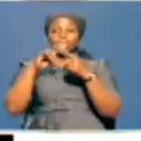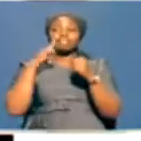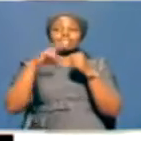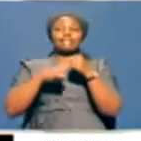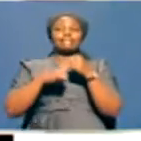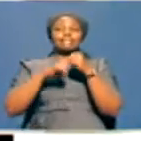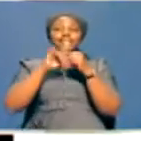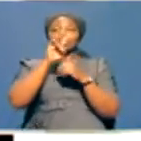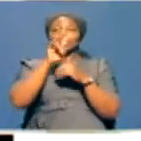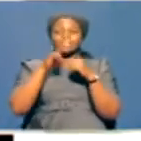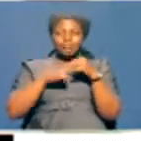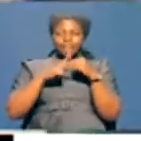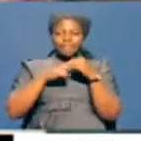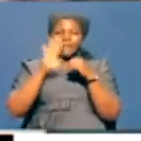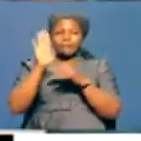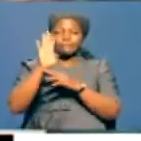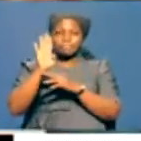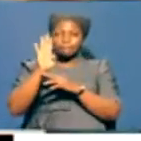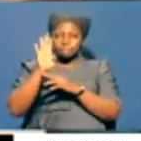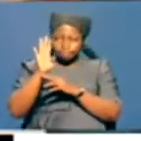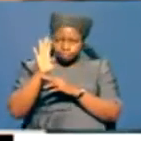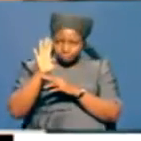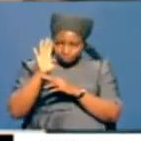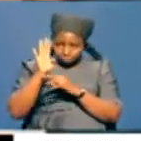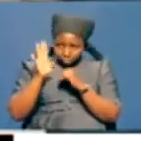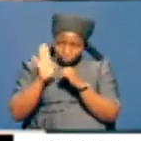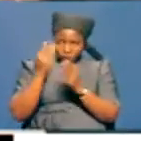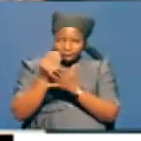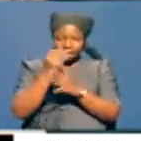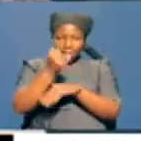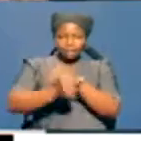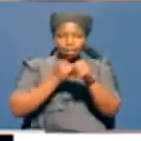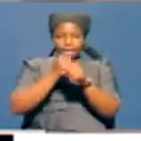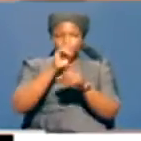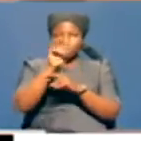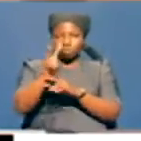627.68 billion shillings in 2020.